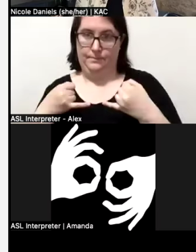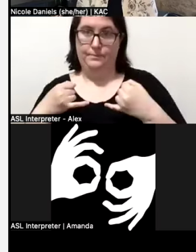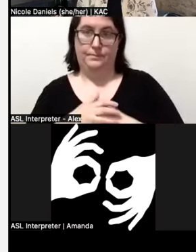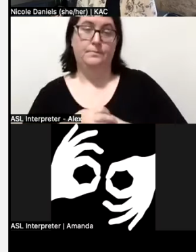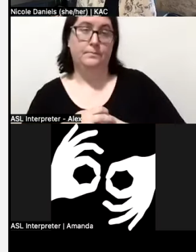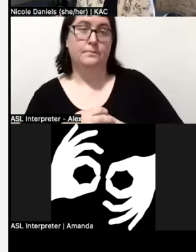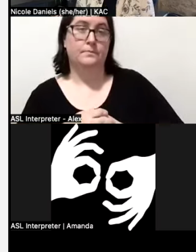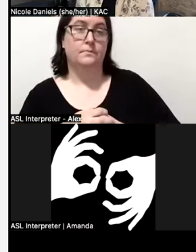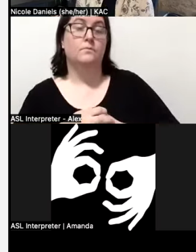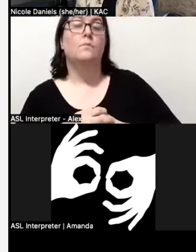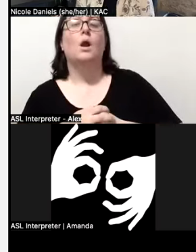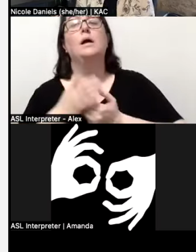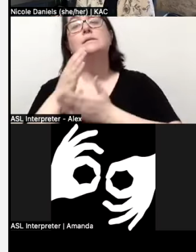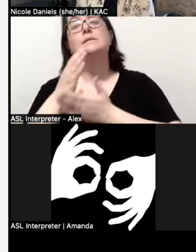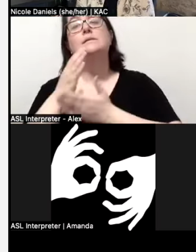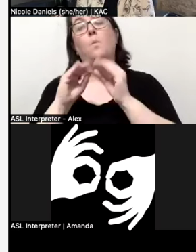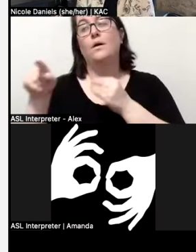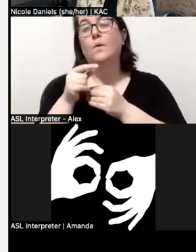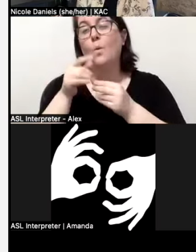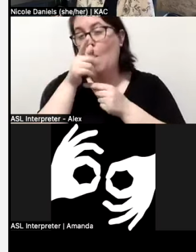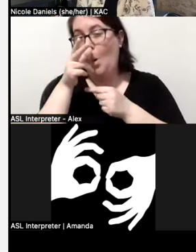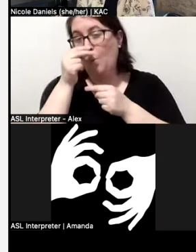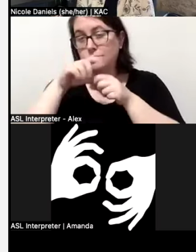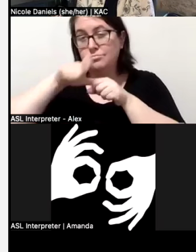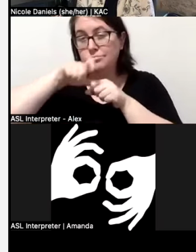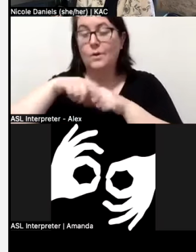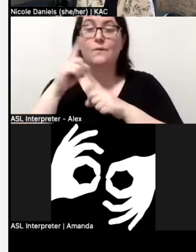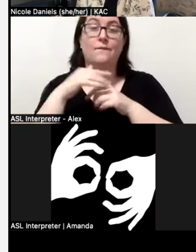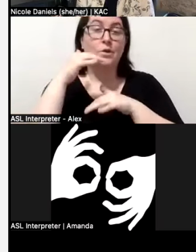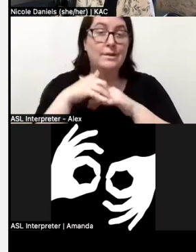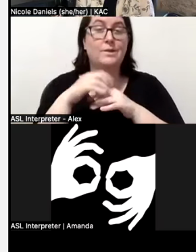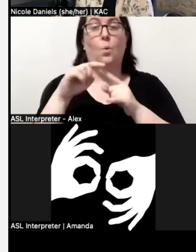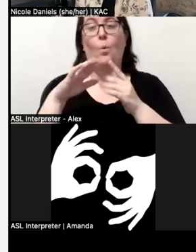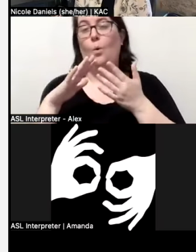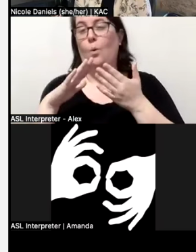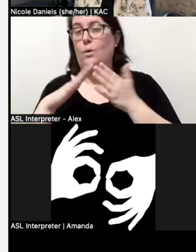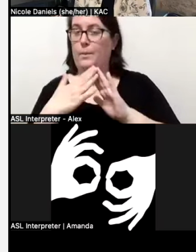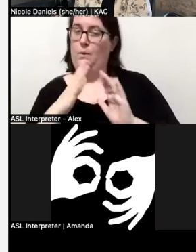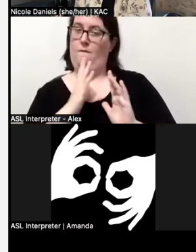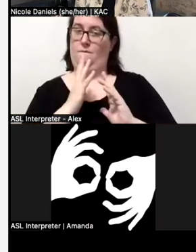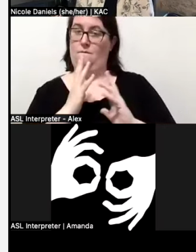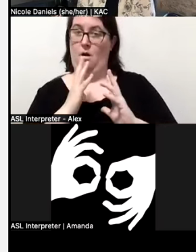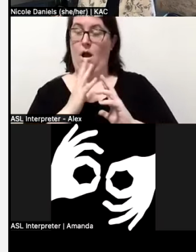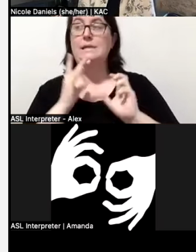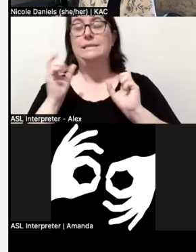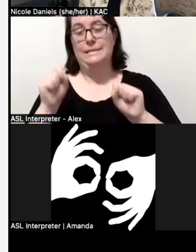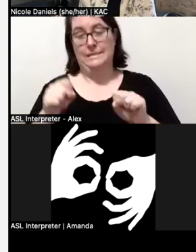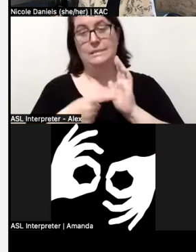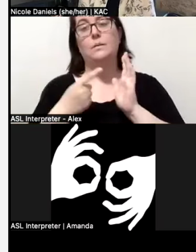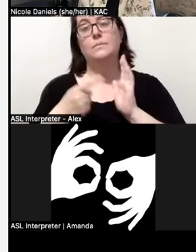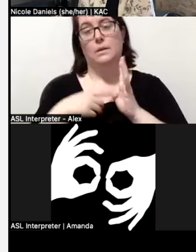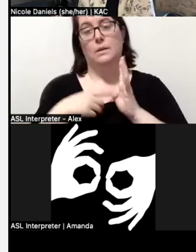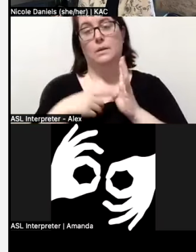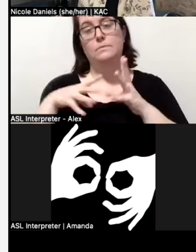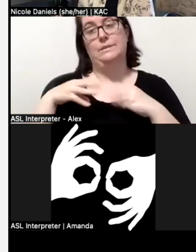Additionally, organizations registered in nearby areas, including First Nation or Indigenous communities, may be considered eligible, again at the discretion